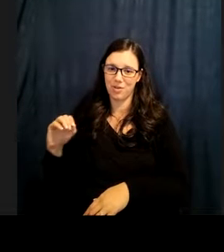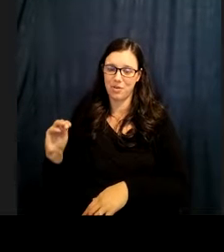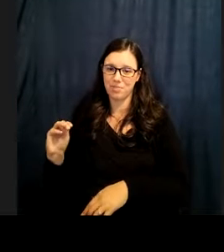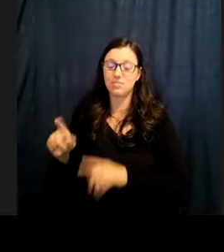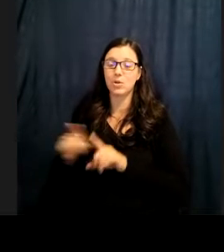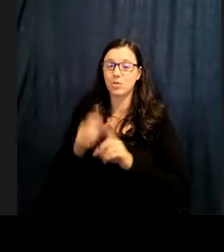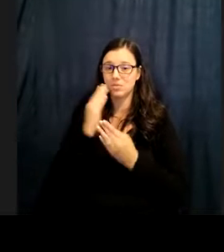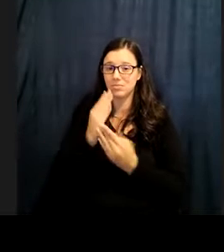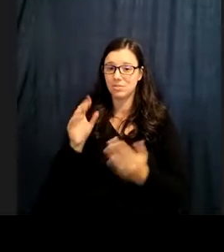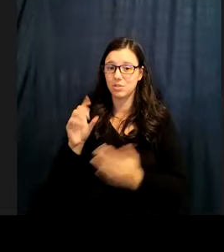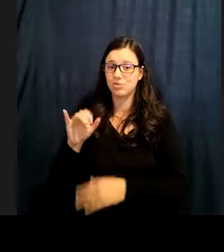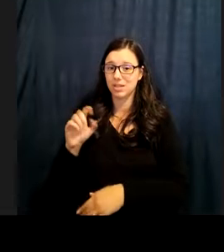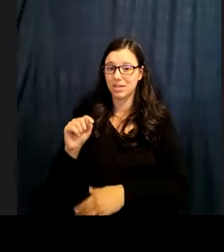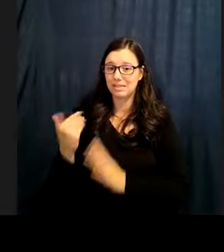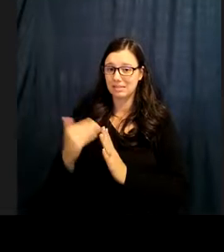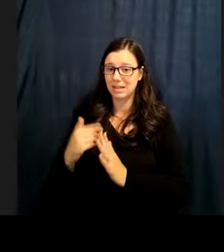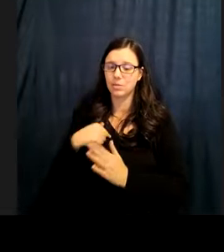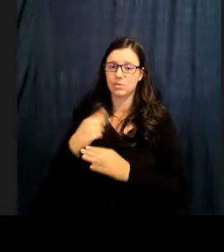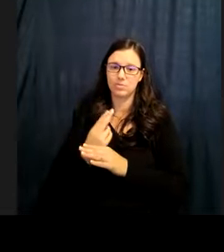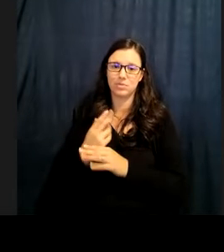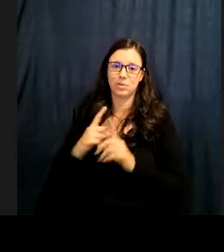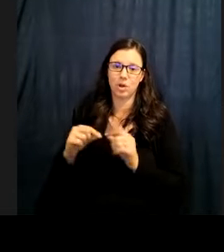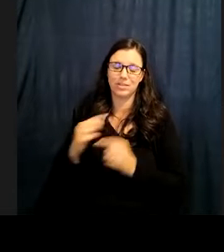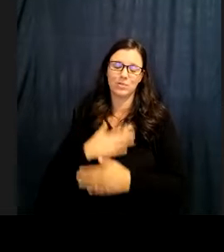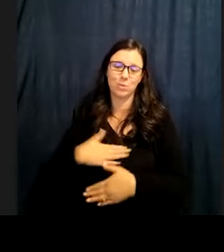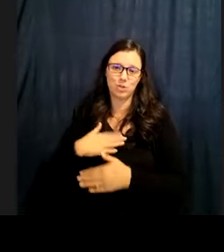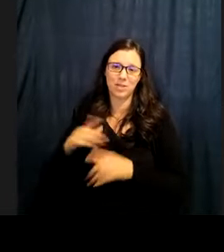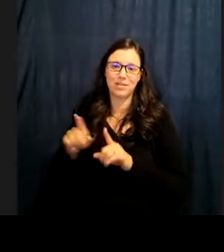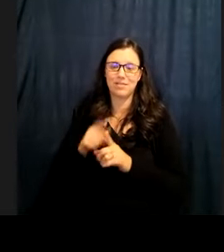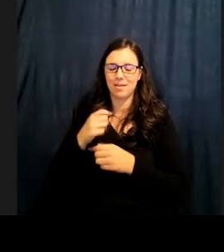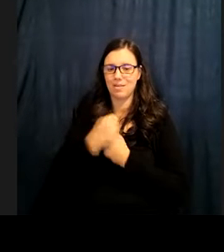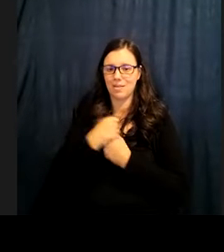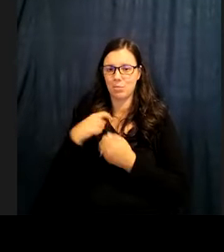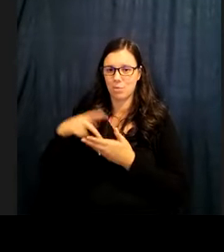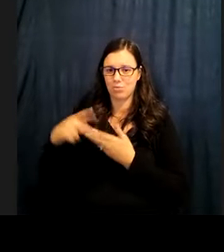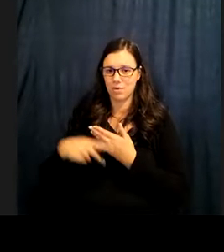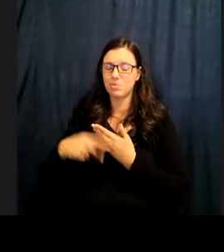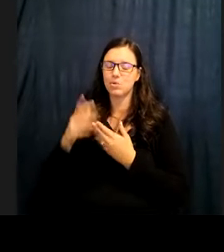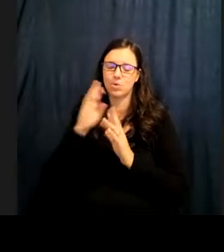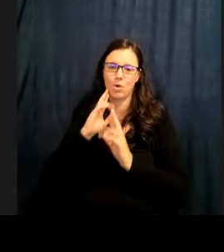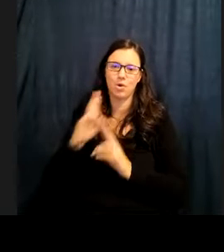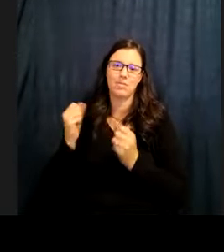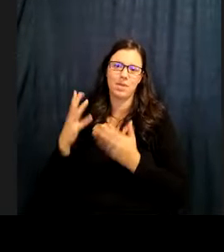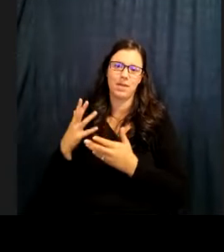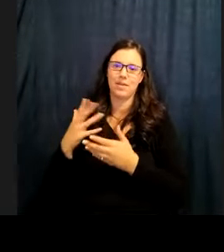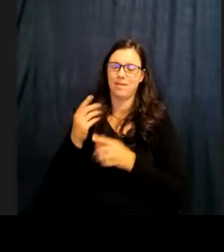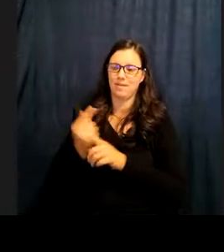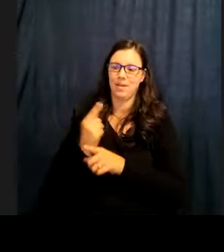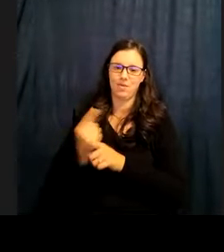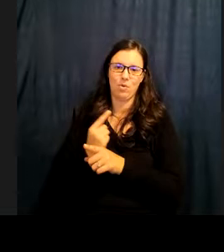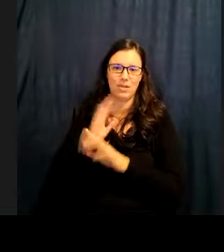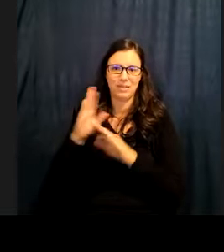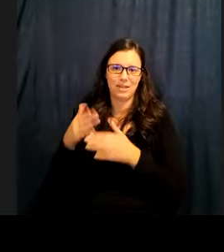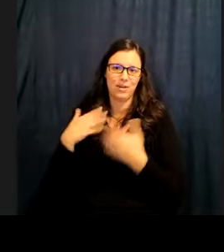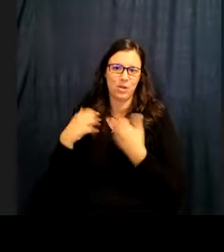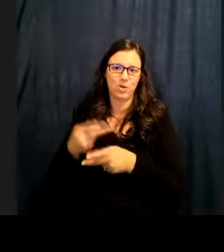is again implementing our Cards of Appreciation and Love program to honor our many faithful and dedicated healthcare workers. Please